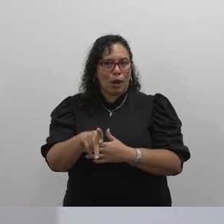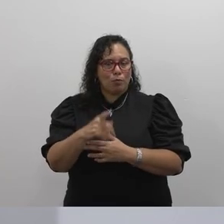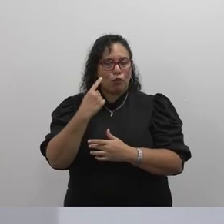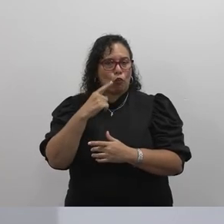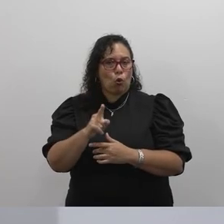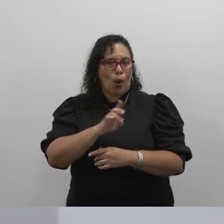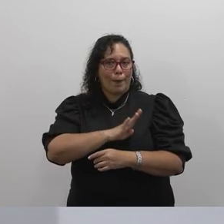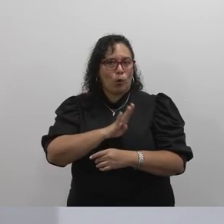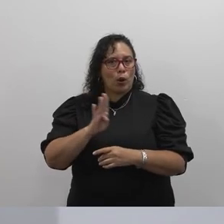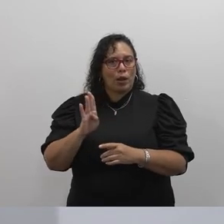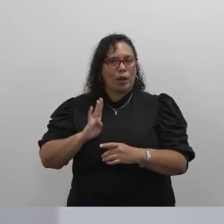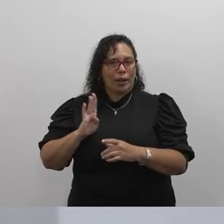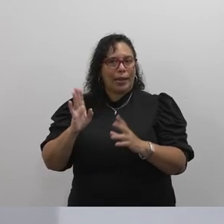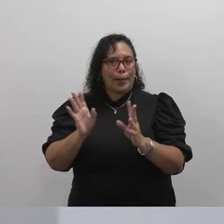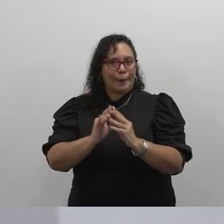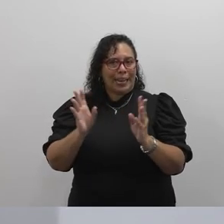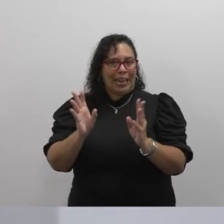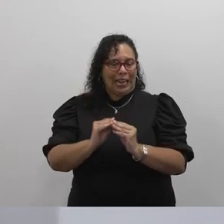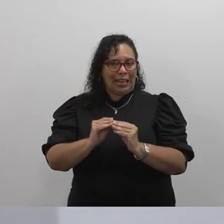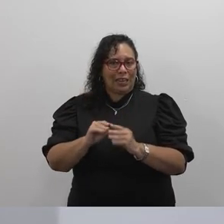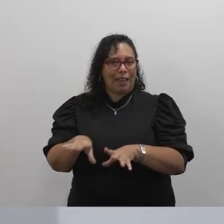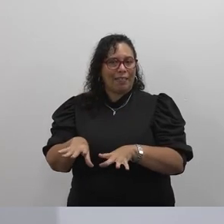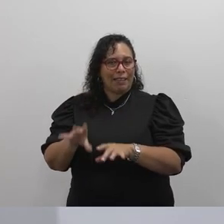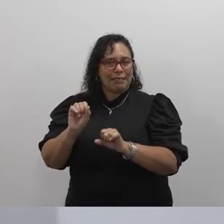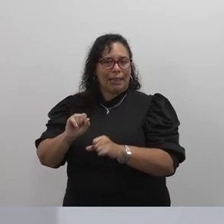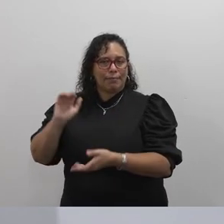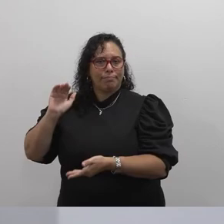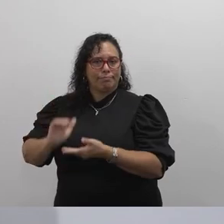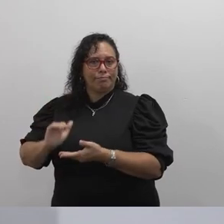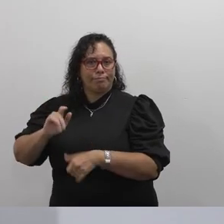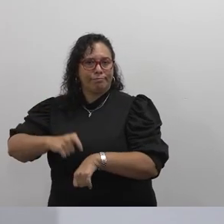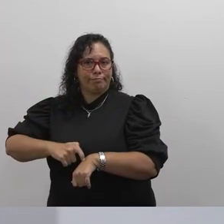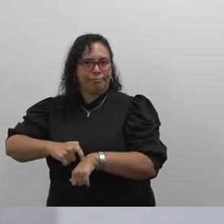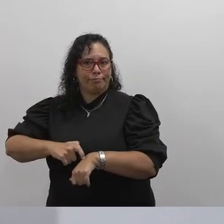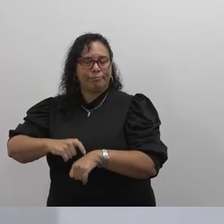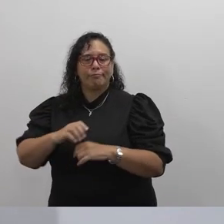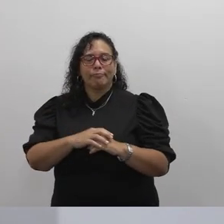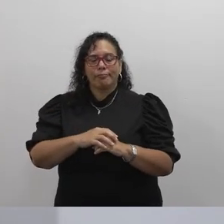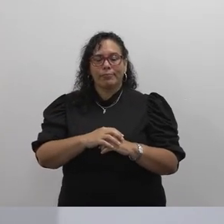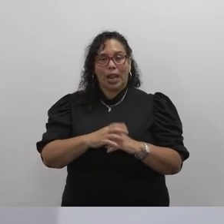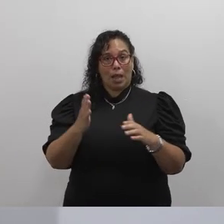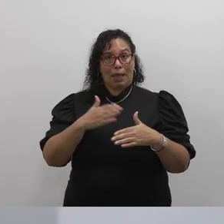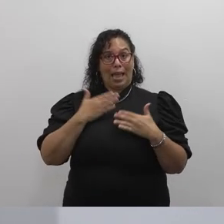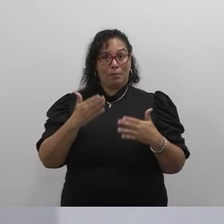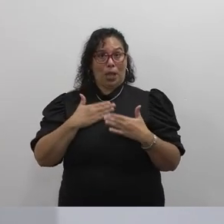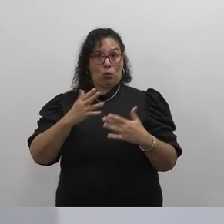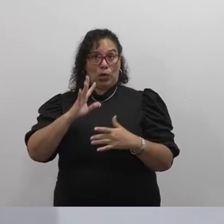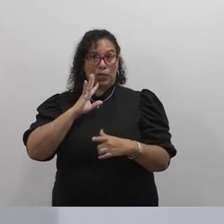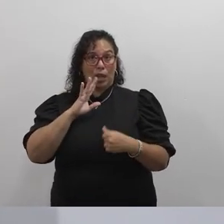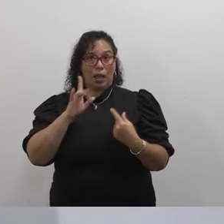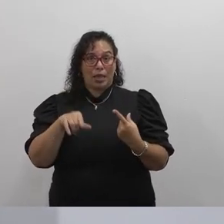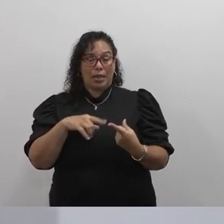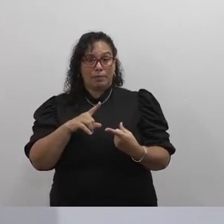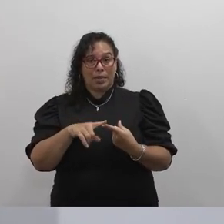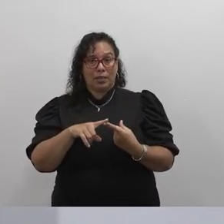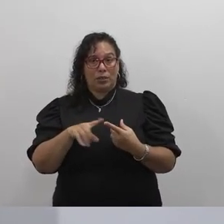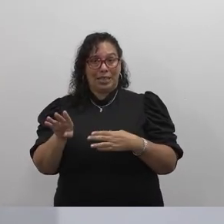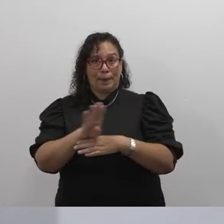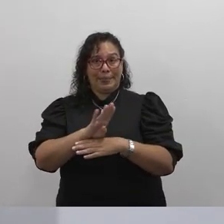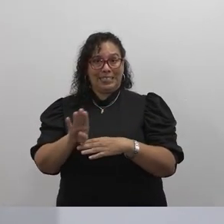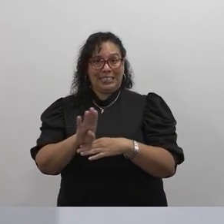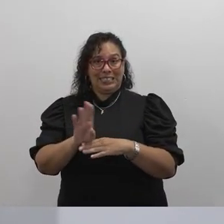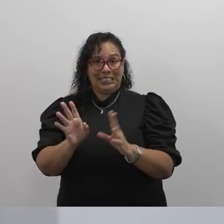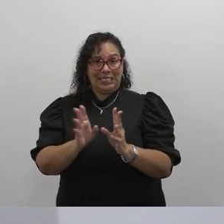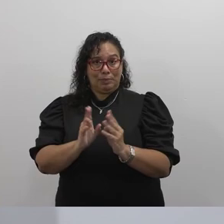meeting and take less time when they're handled as consent. Yeah. And I'm glad that we're talking about the business